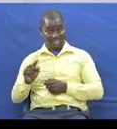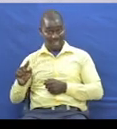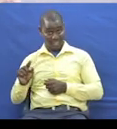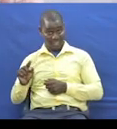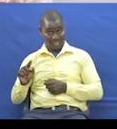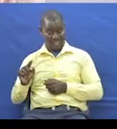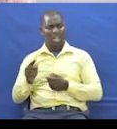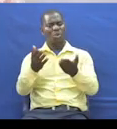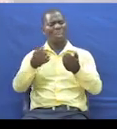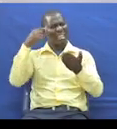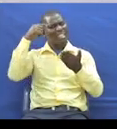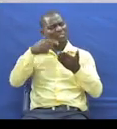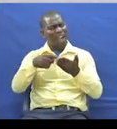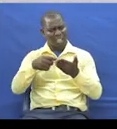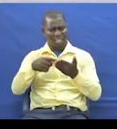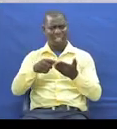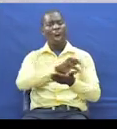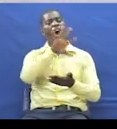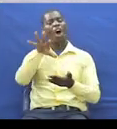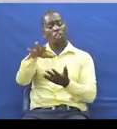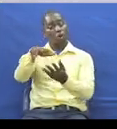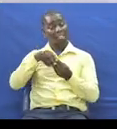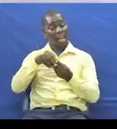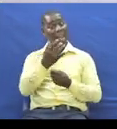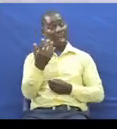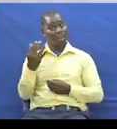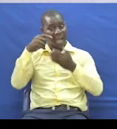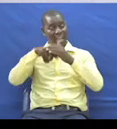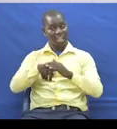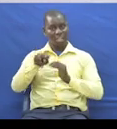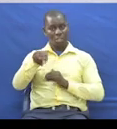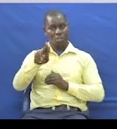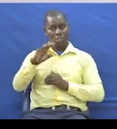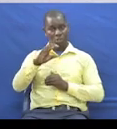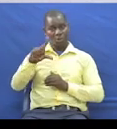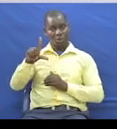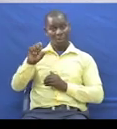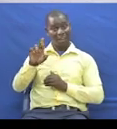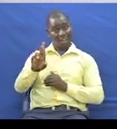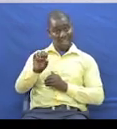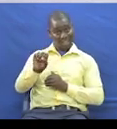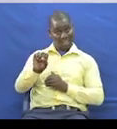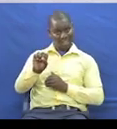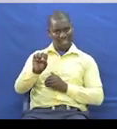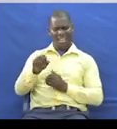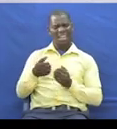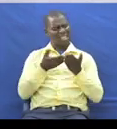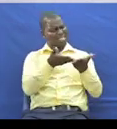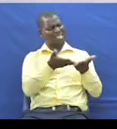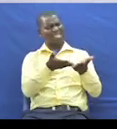can be defined as the total number of protons in the nucleus. Okay, so this is